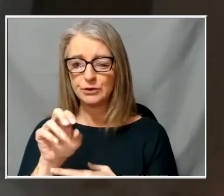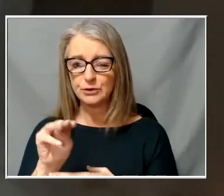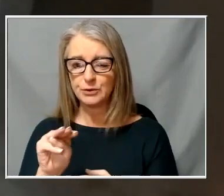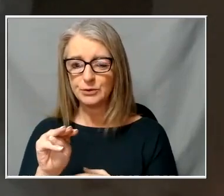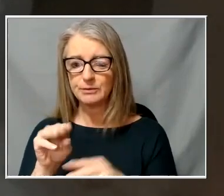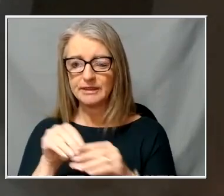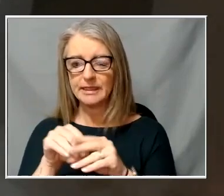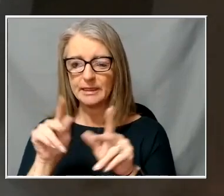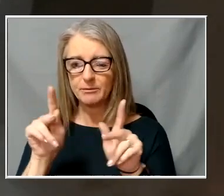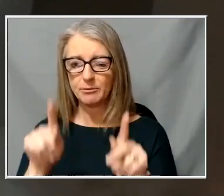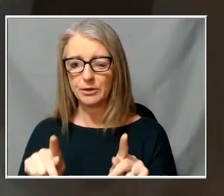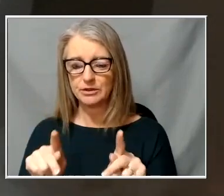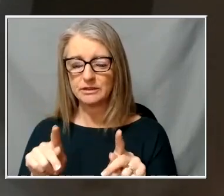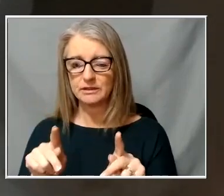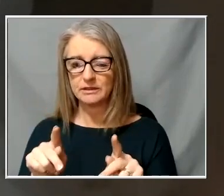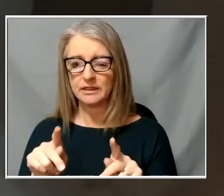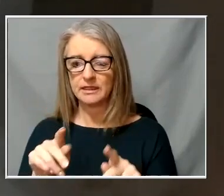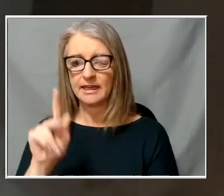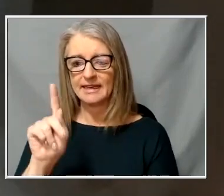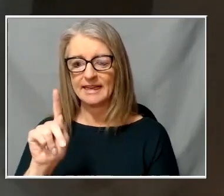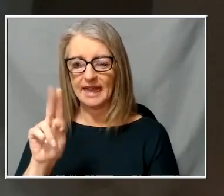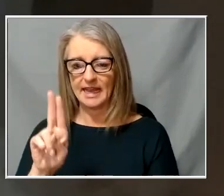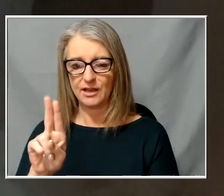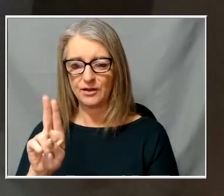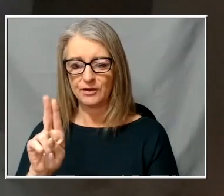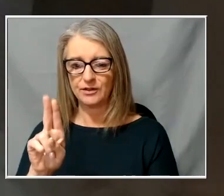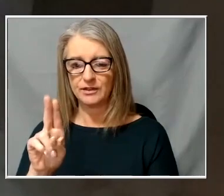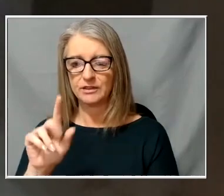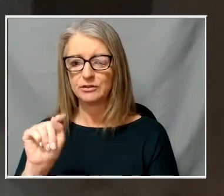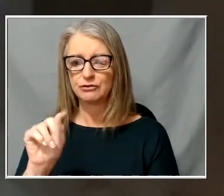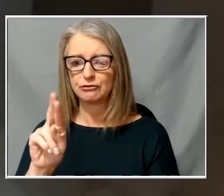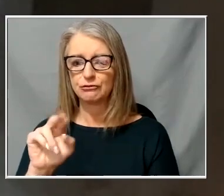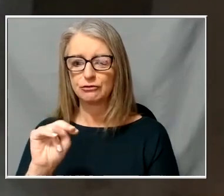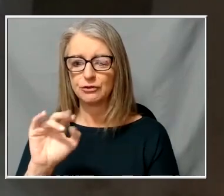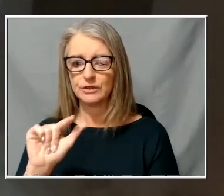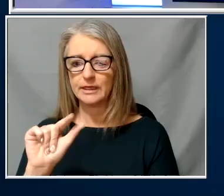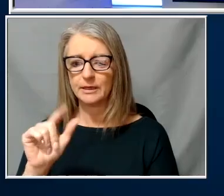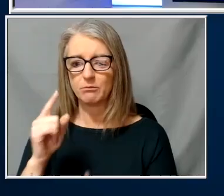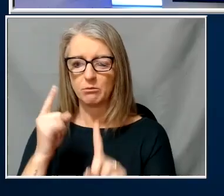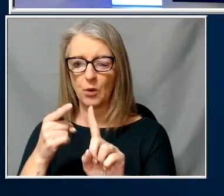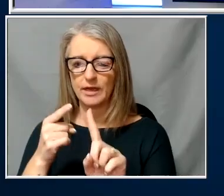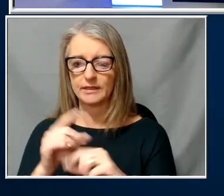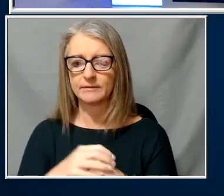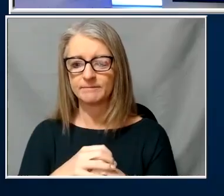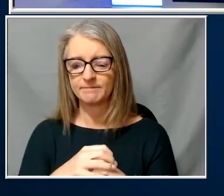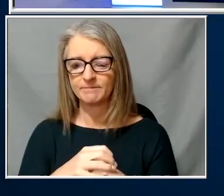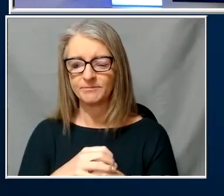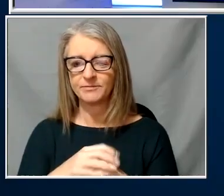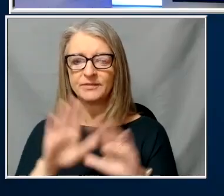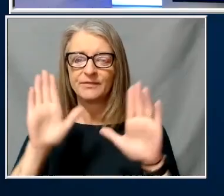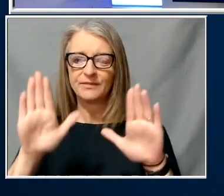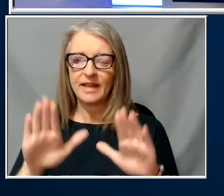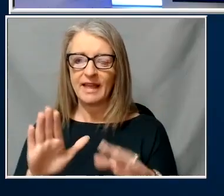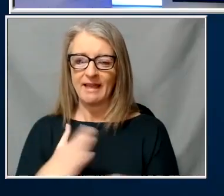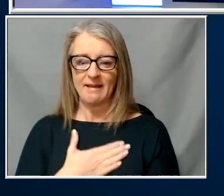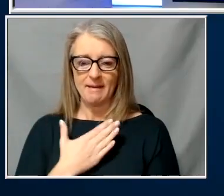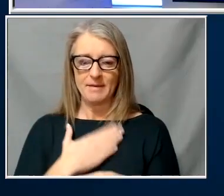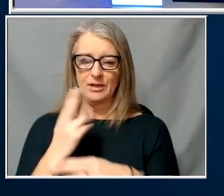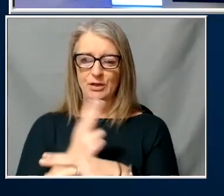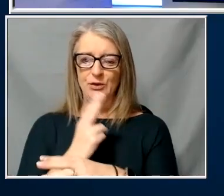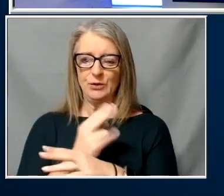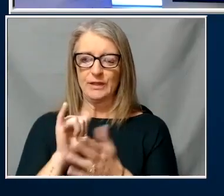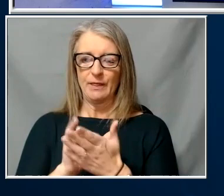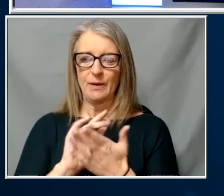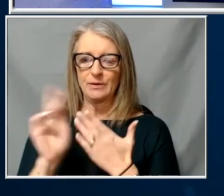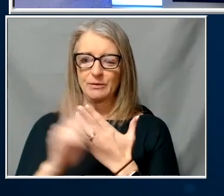person at KU's Turning Point. Fantastic. Glad that you're utilizing all of those programs